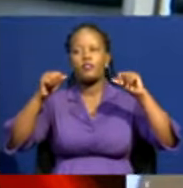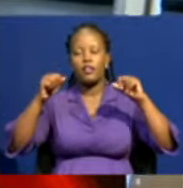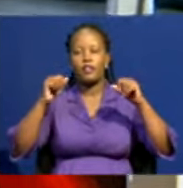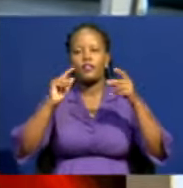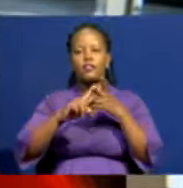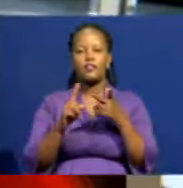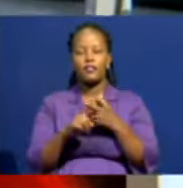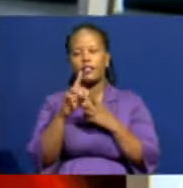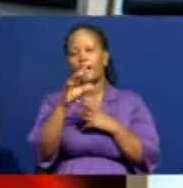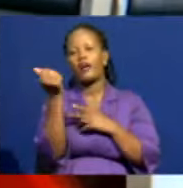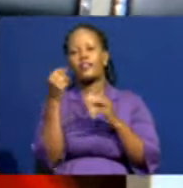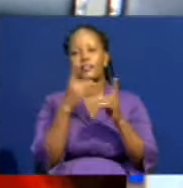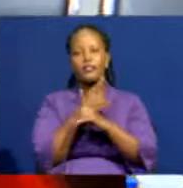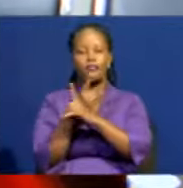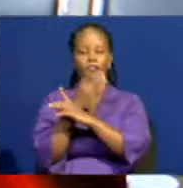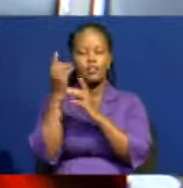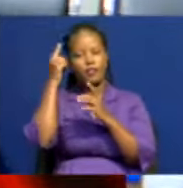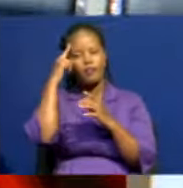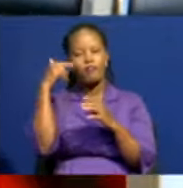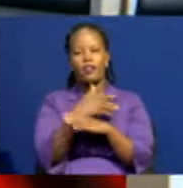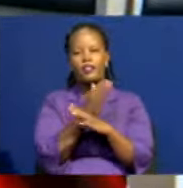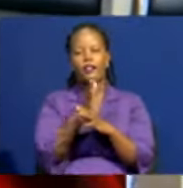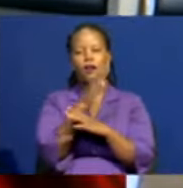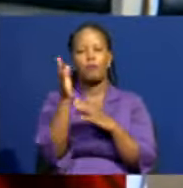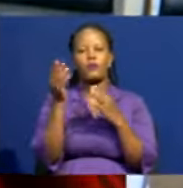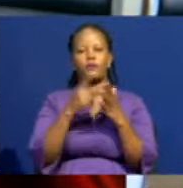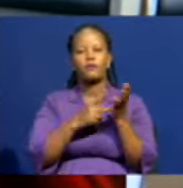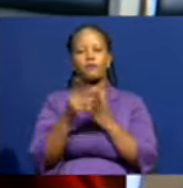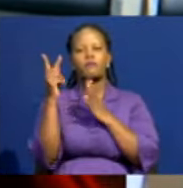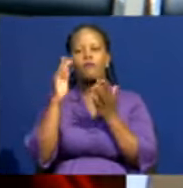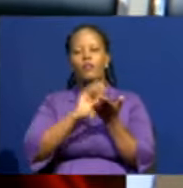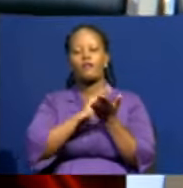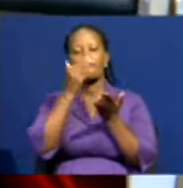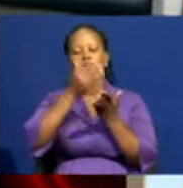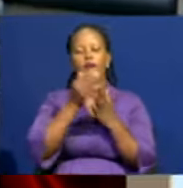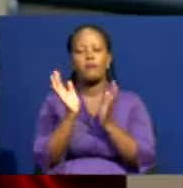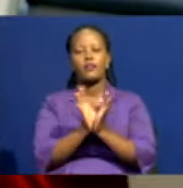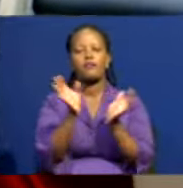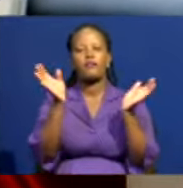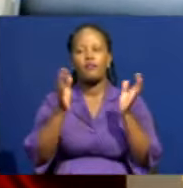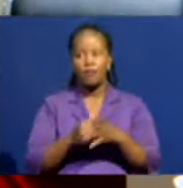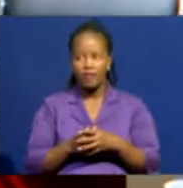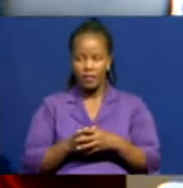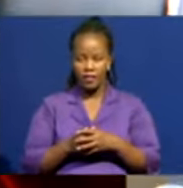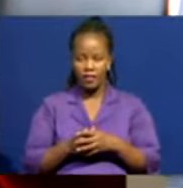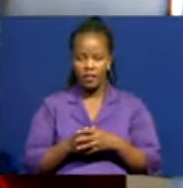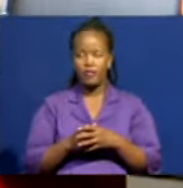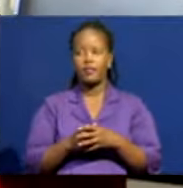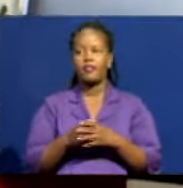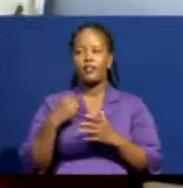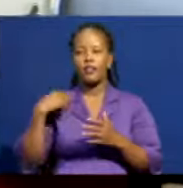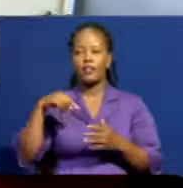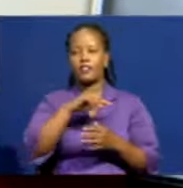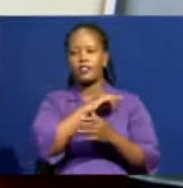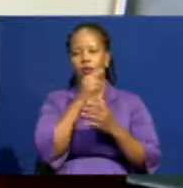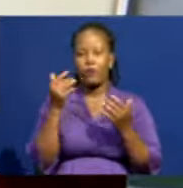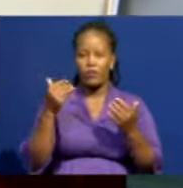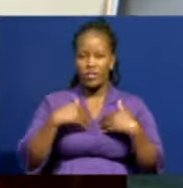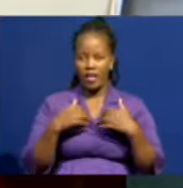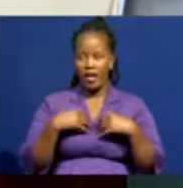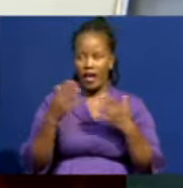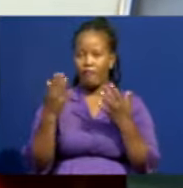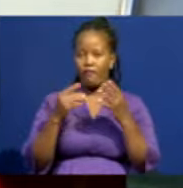among others, for the alleged fraudulent acquisition of public funds. We have in custody